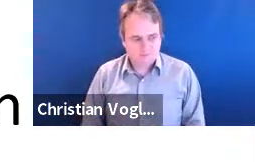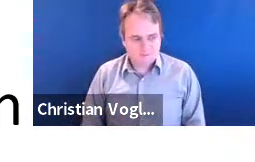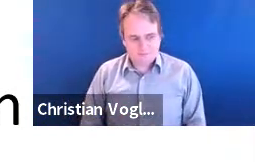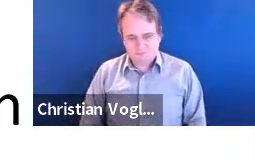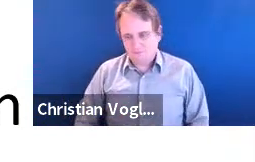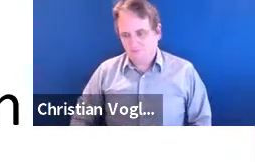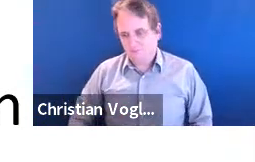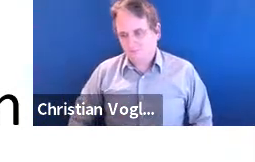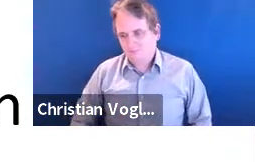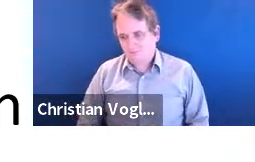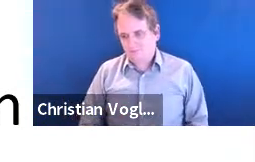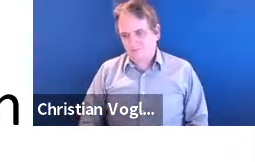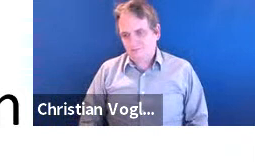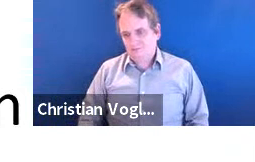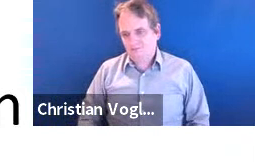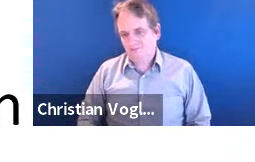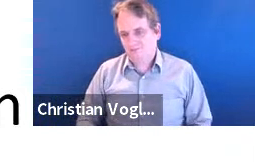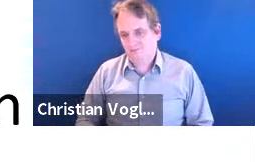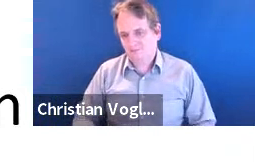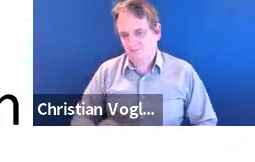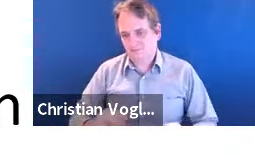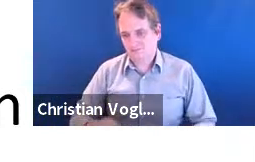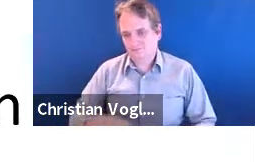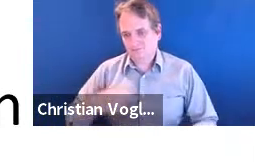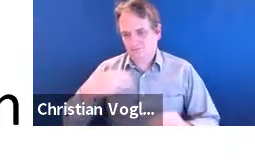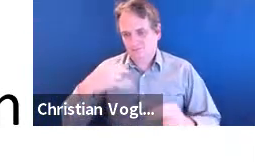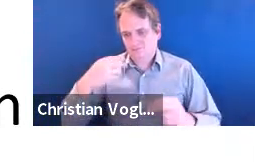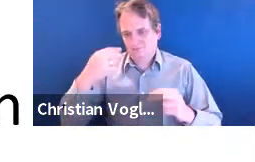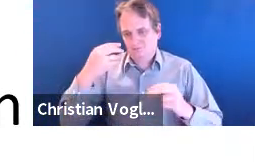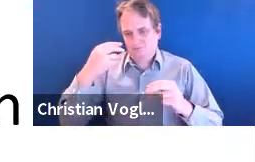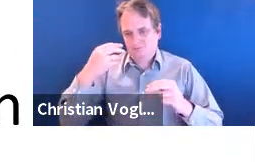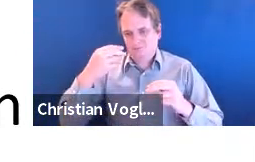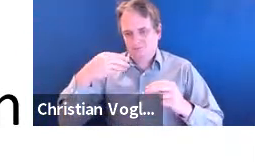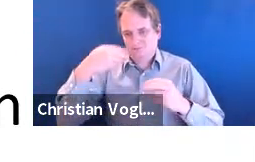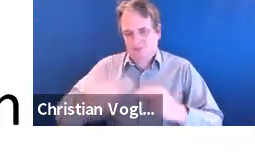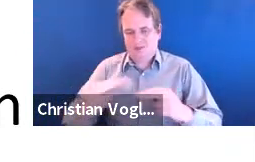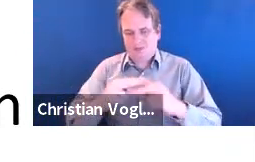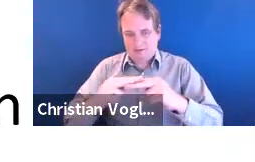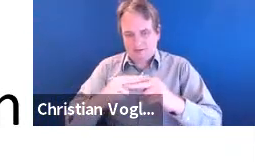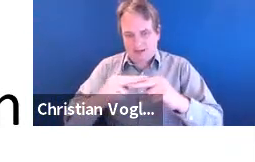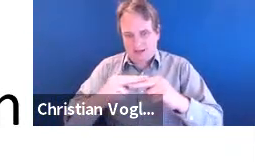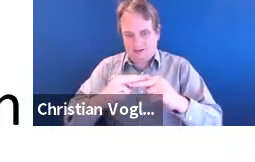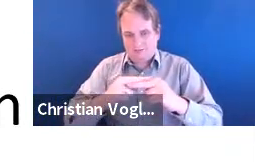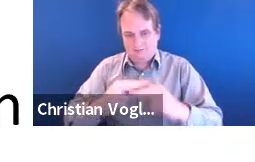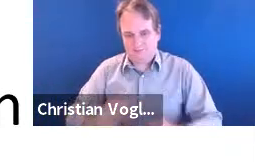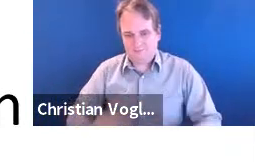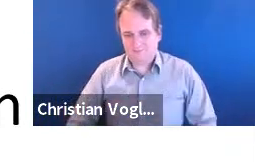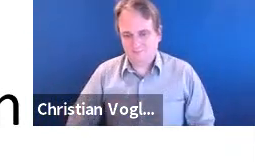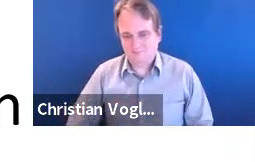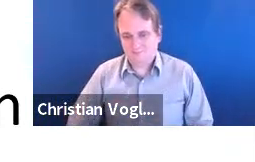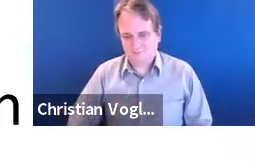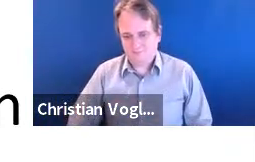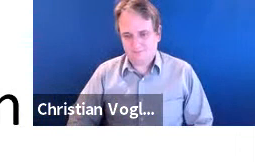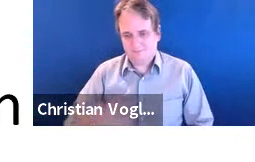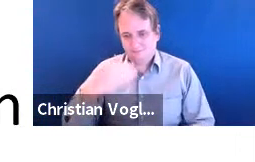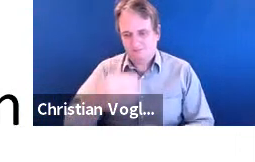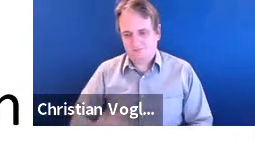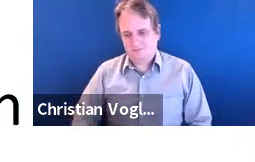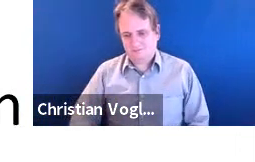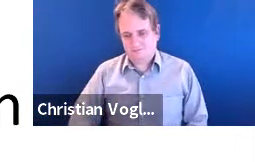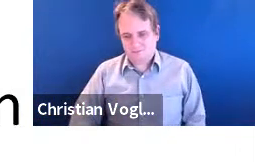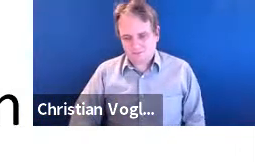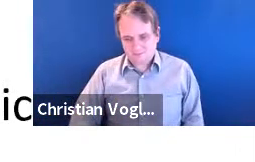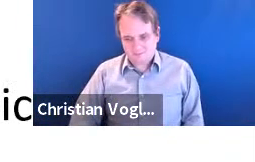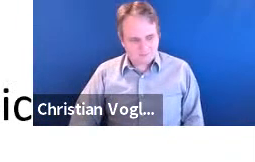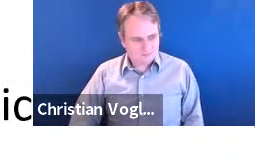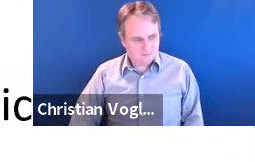that within those AV systems, deaf and hard of hearing people have access to that communication? If I could have the next